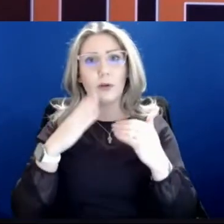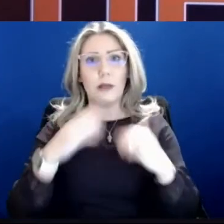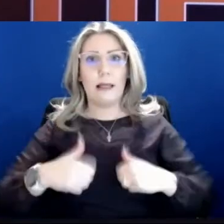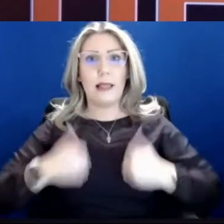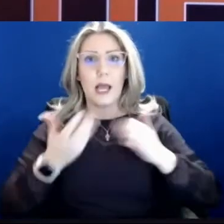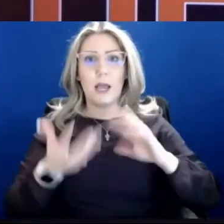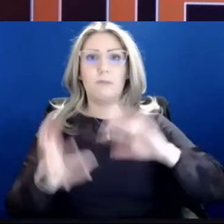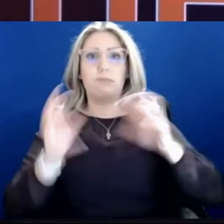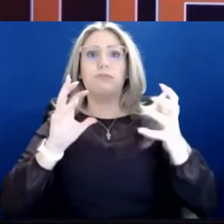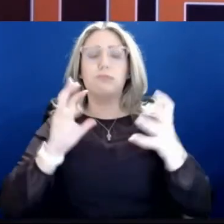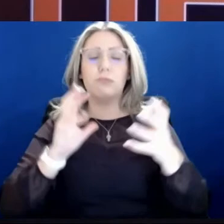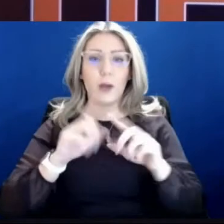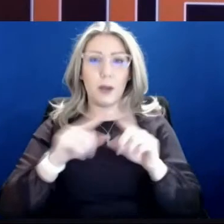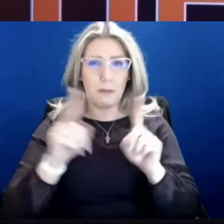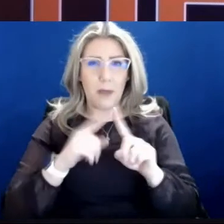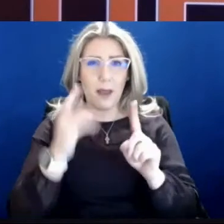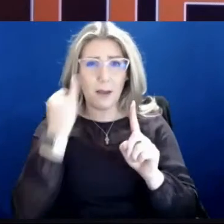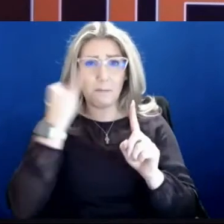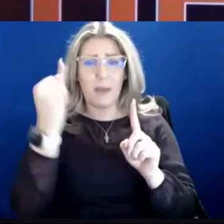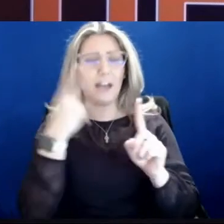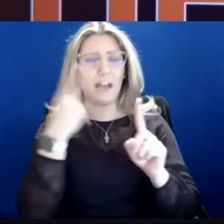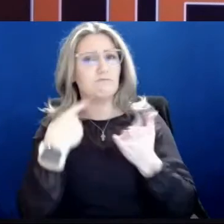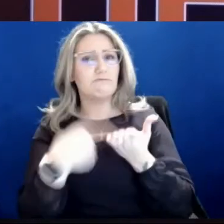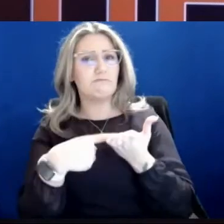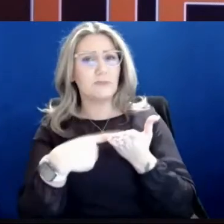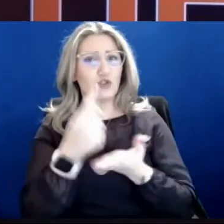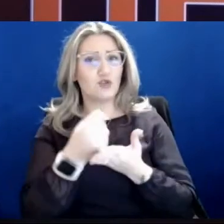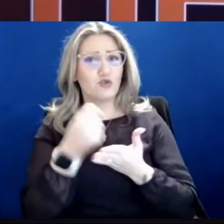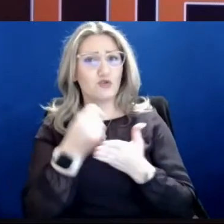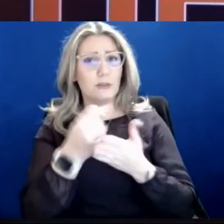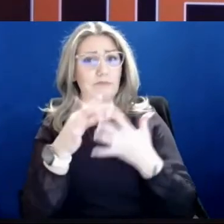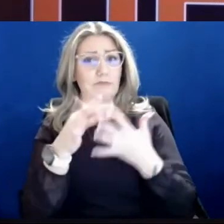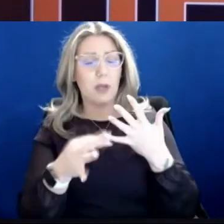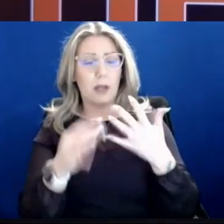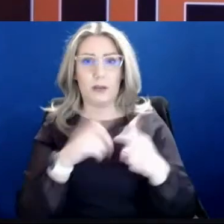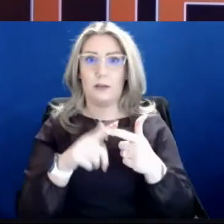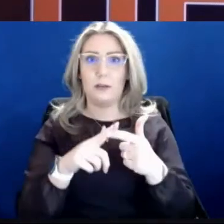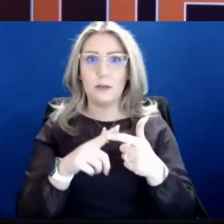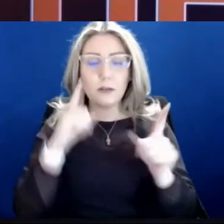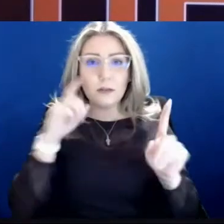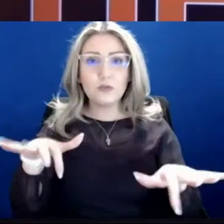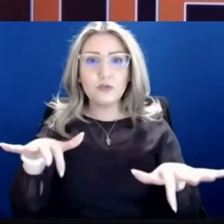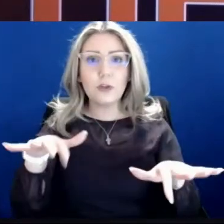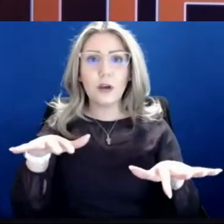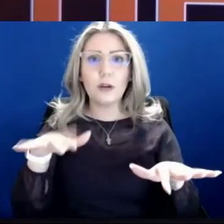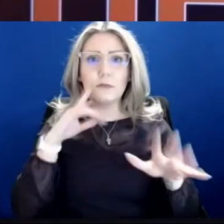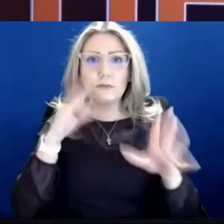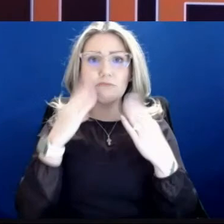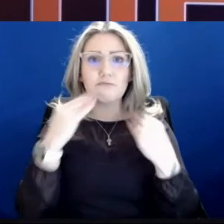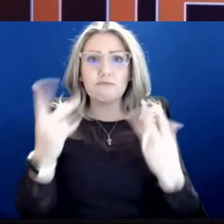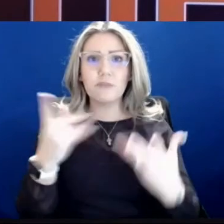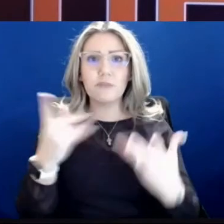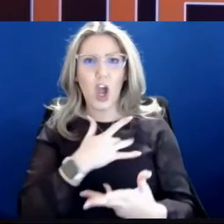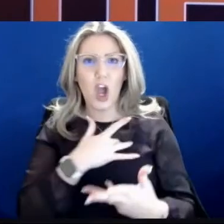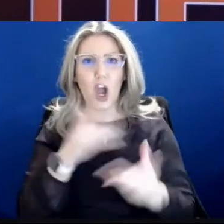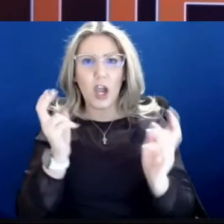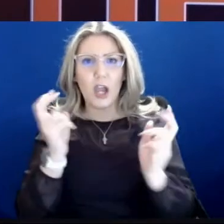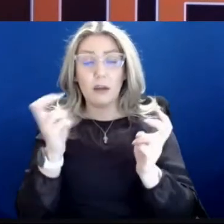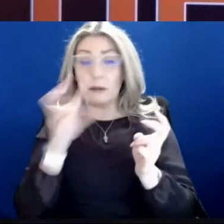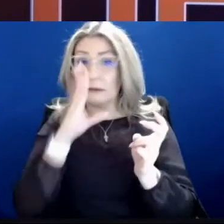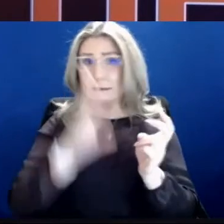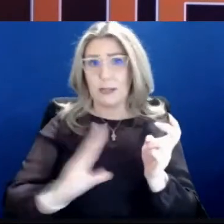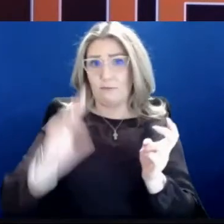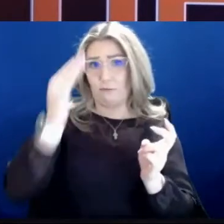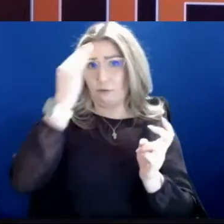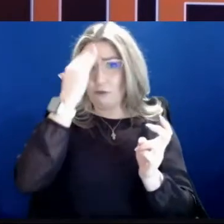go to discuss the treatment options and you get another piece of stunning news. You have a heart condition you never knew you had. That heart